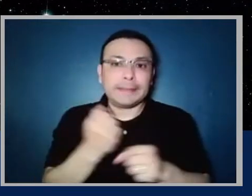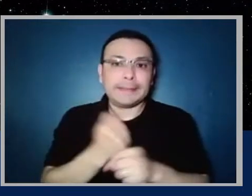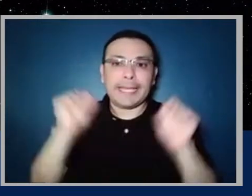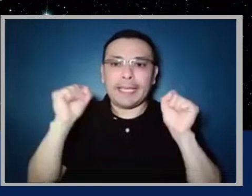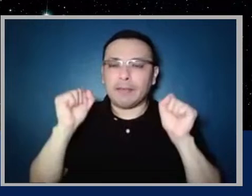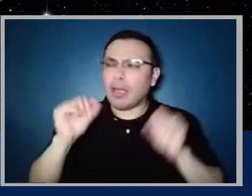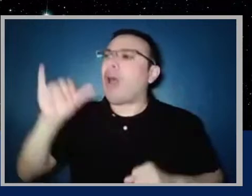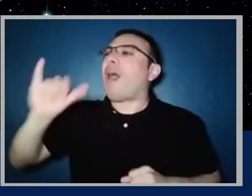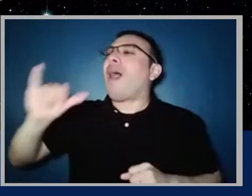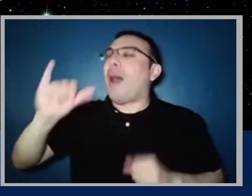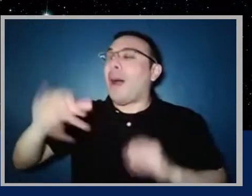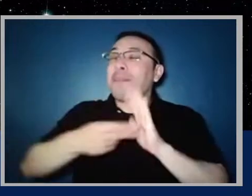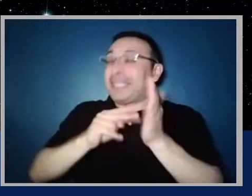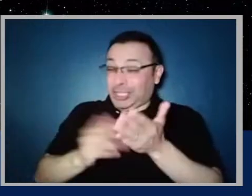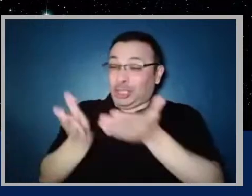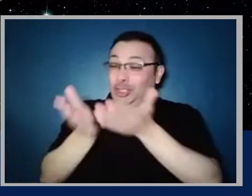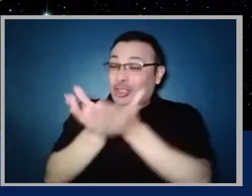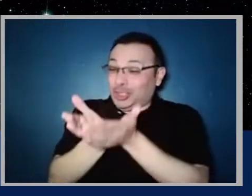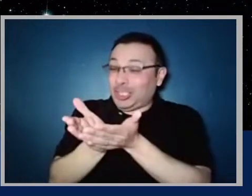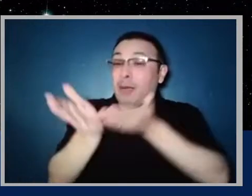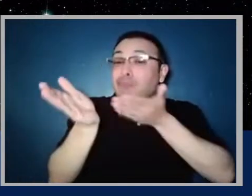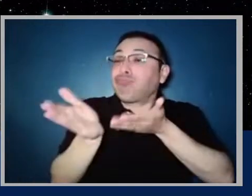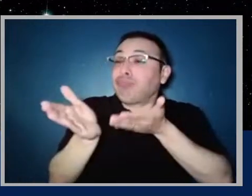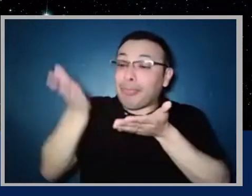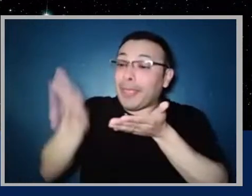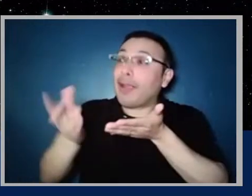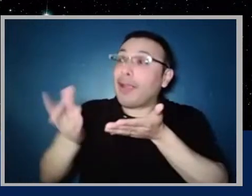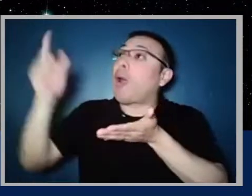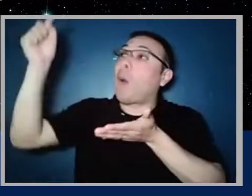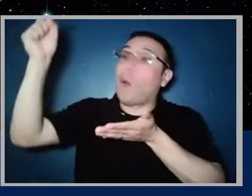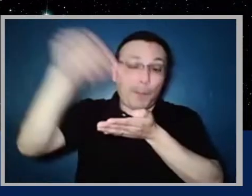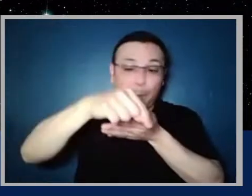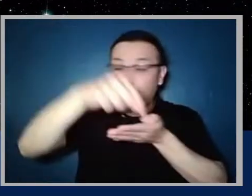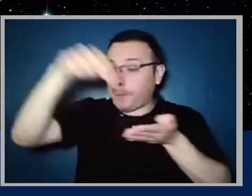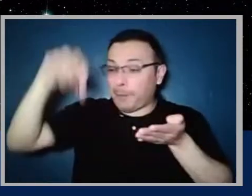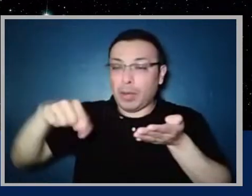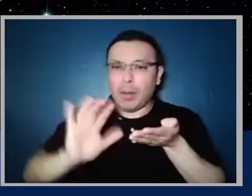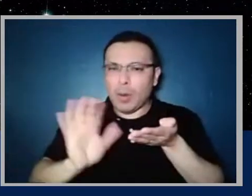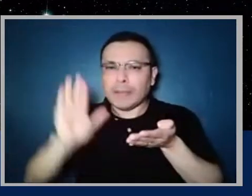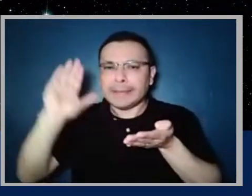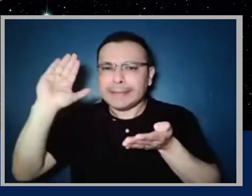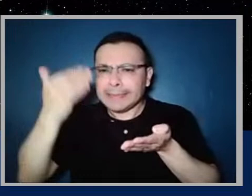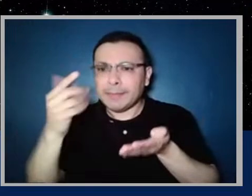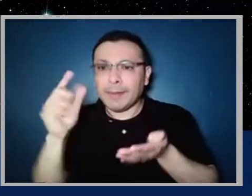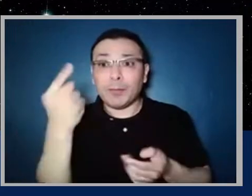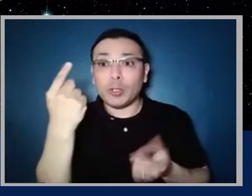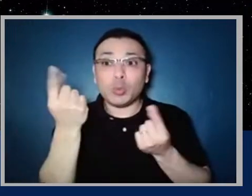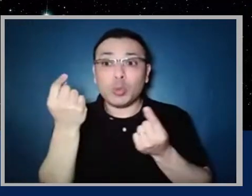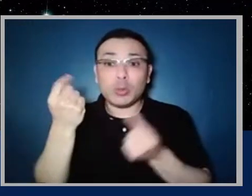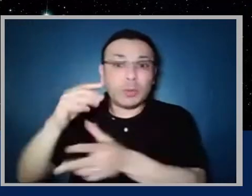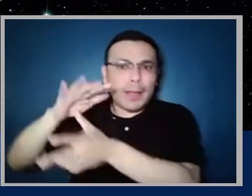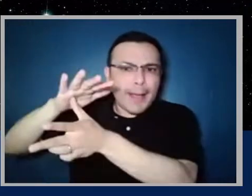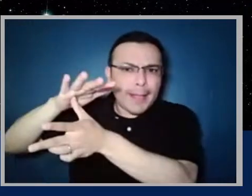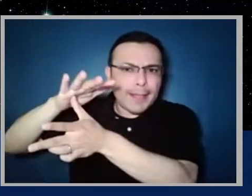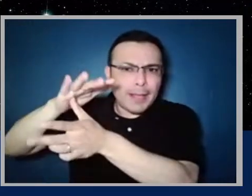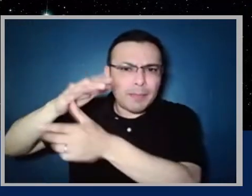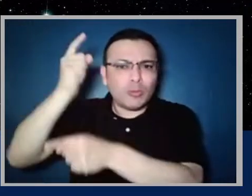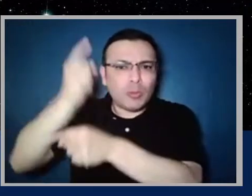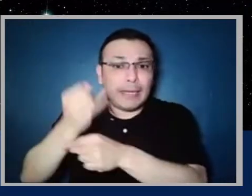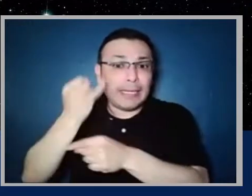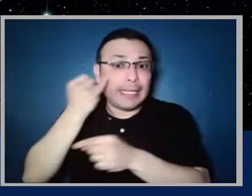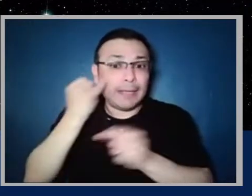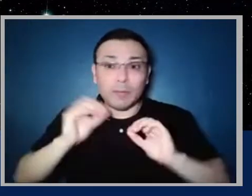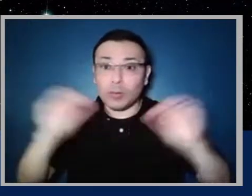next to the ship and the ship's there. That sounds like more of like you send a helicopter out first, or what's the first response if we don't have a ship sitting there?